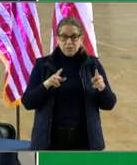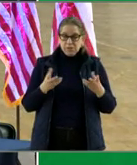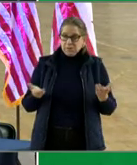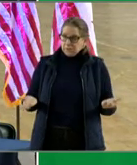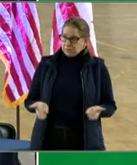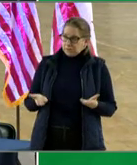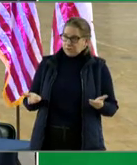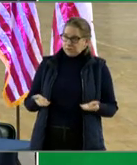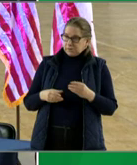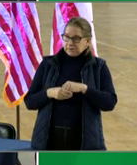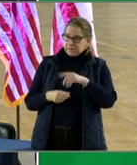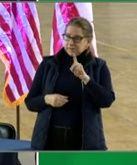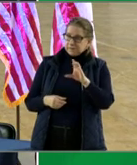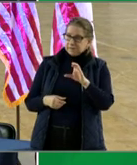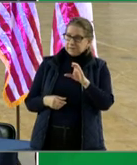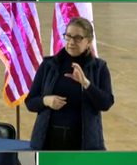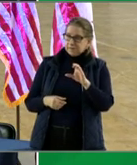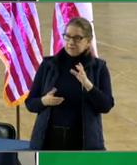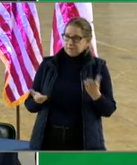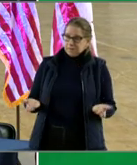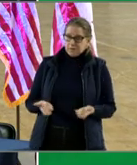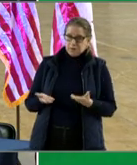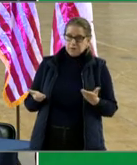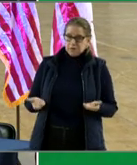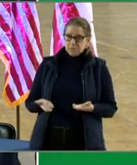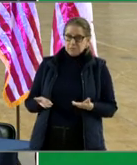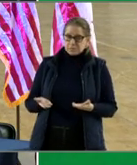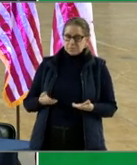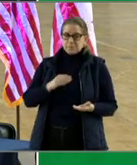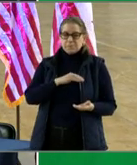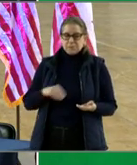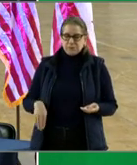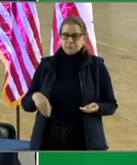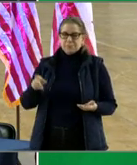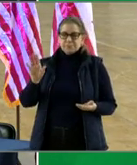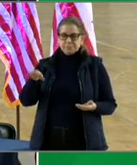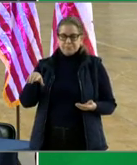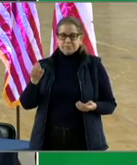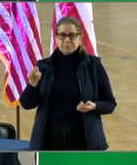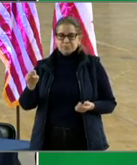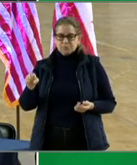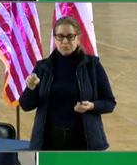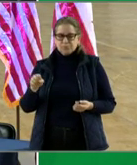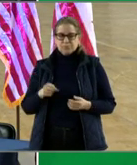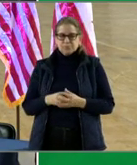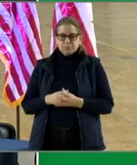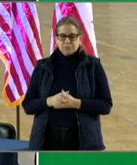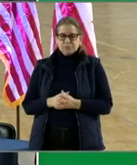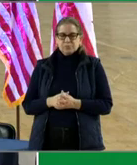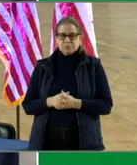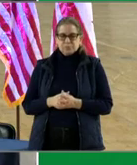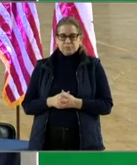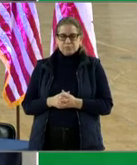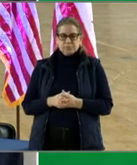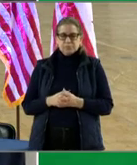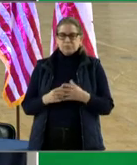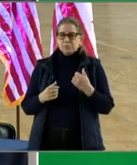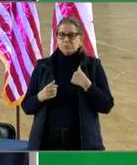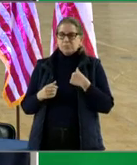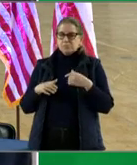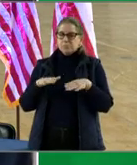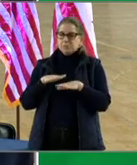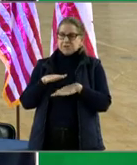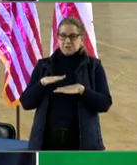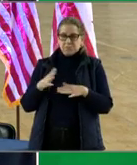absolutely. And so let me step back a little bit, Sam, because we are telling the public to stay home, and